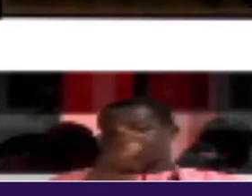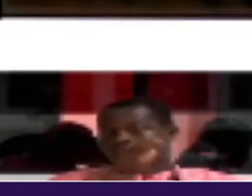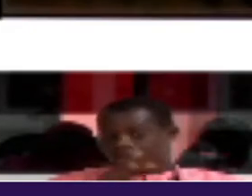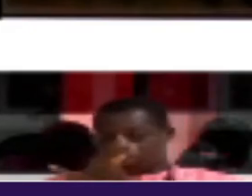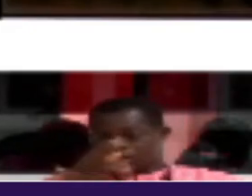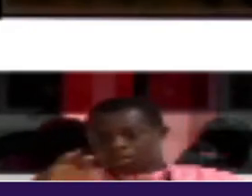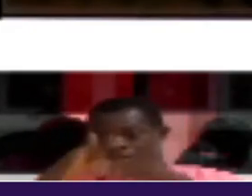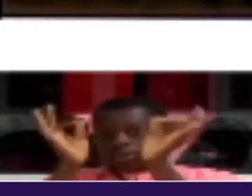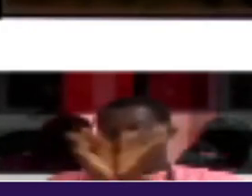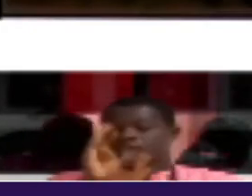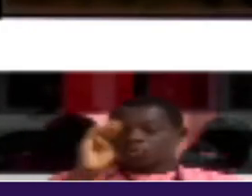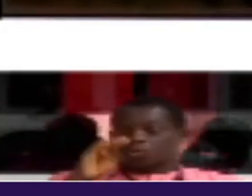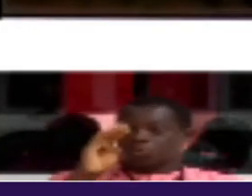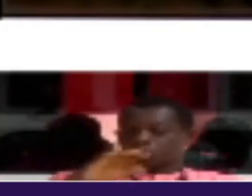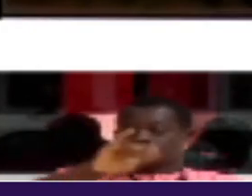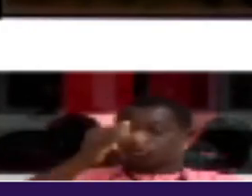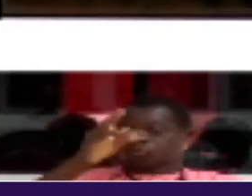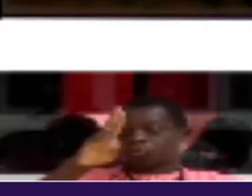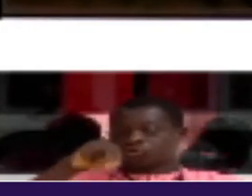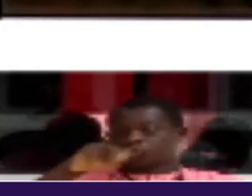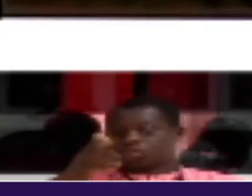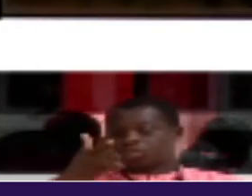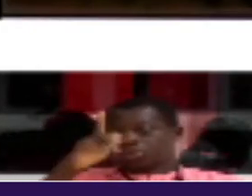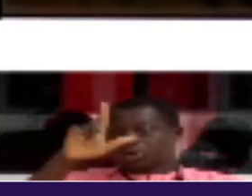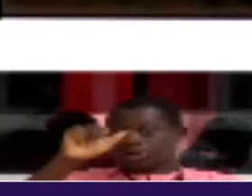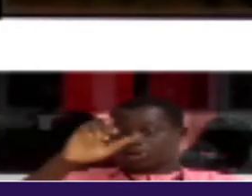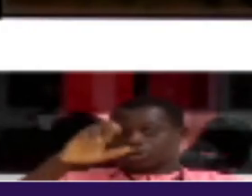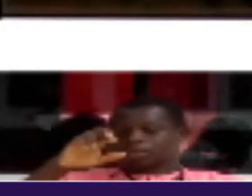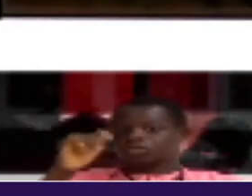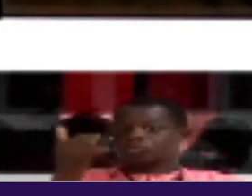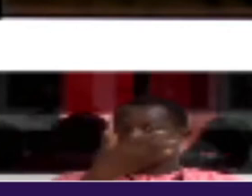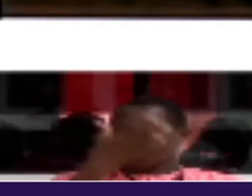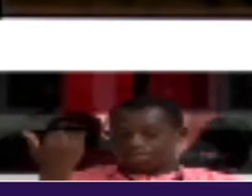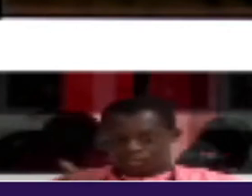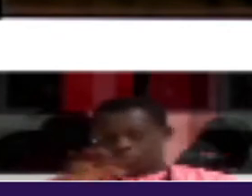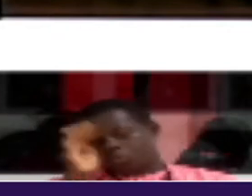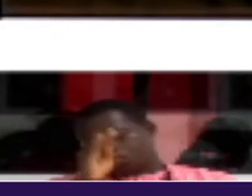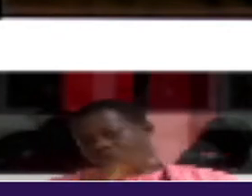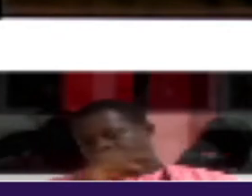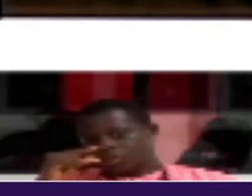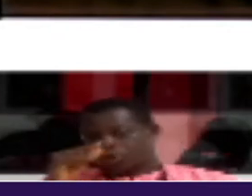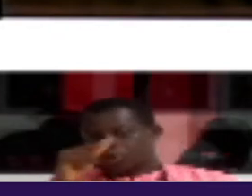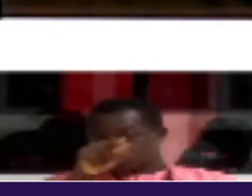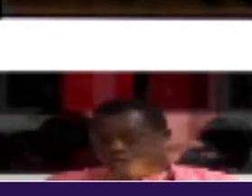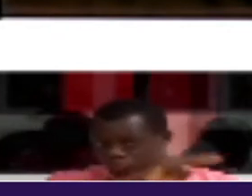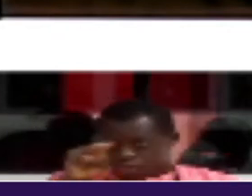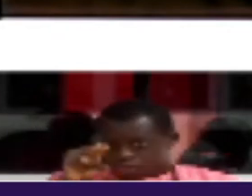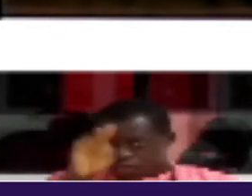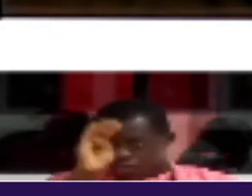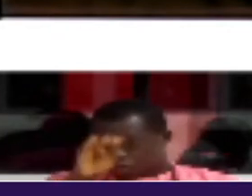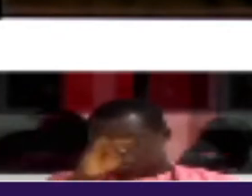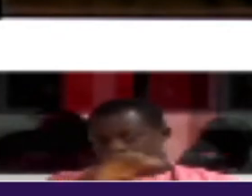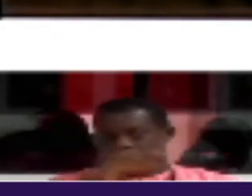correct? Some people call them junglers. And you don't call them junglers? Because I don't train as a